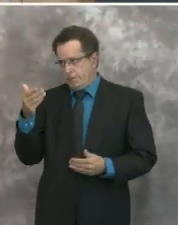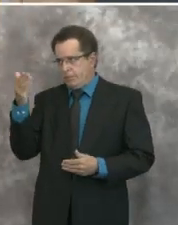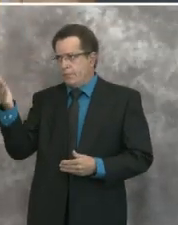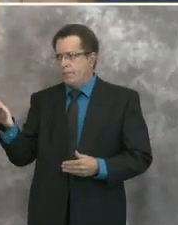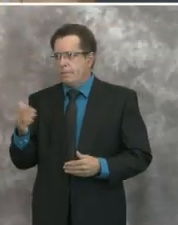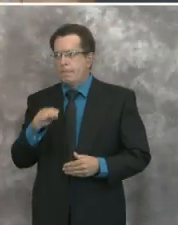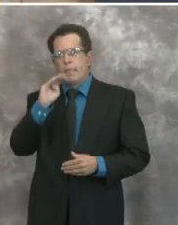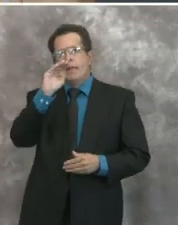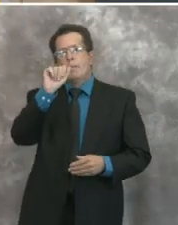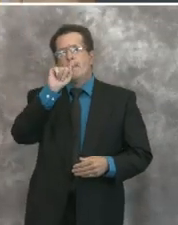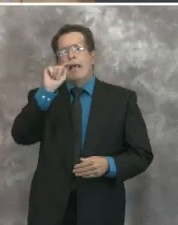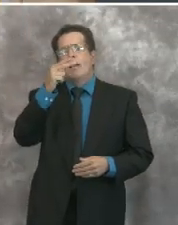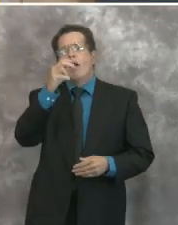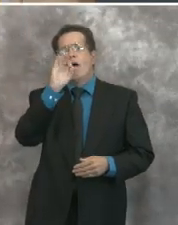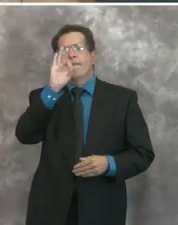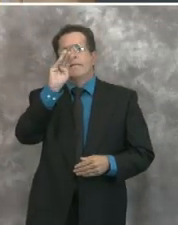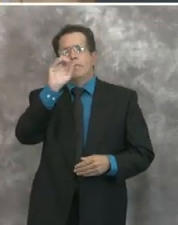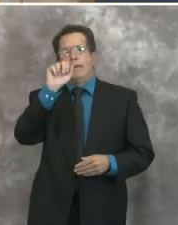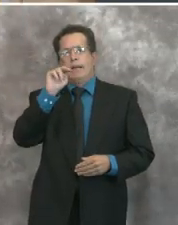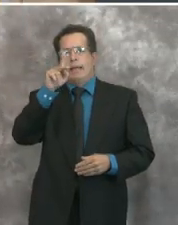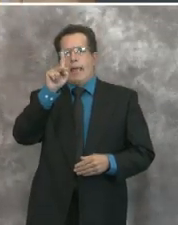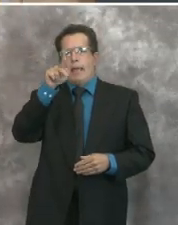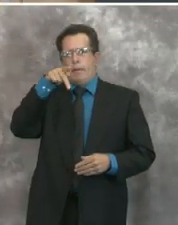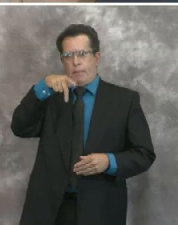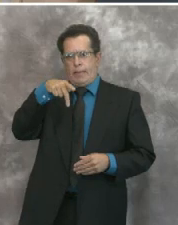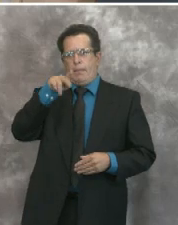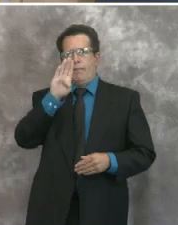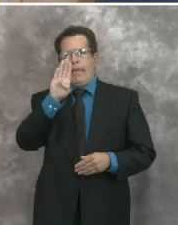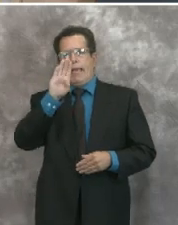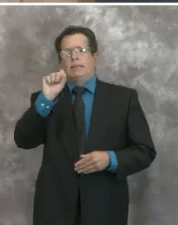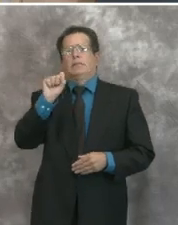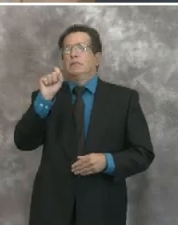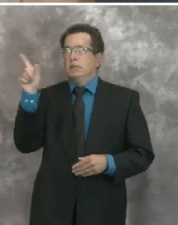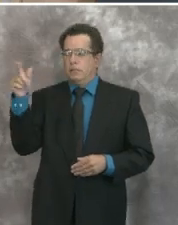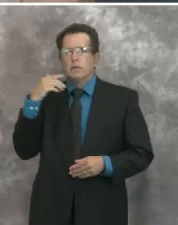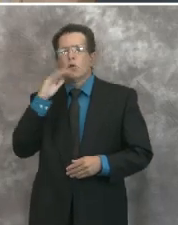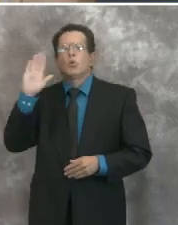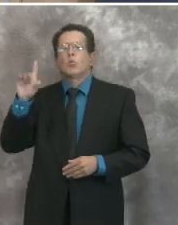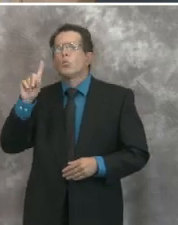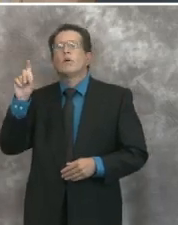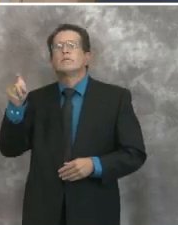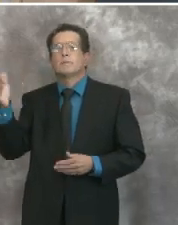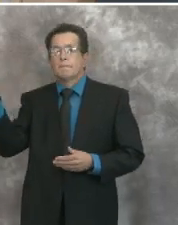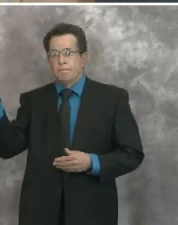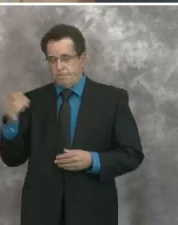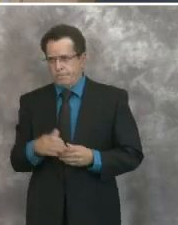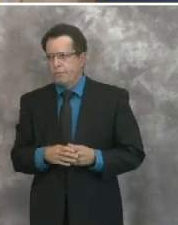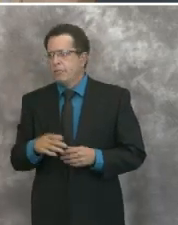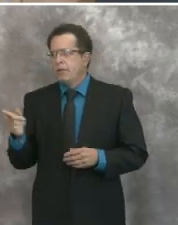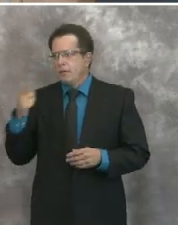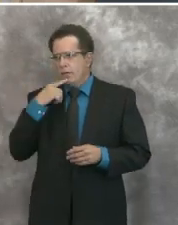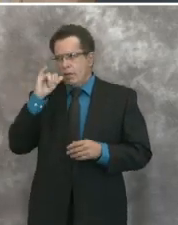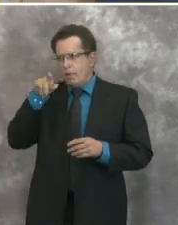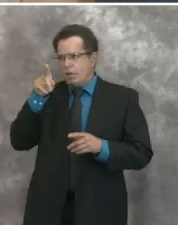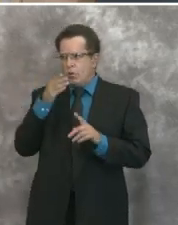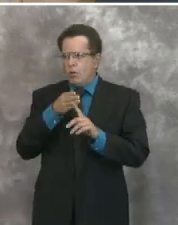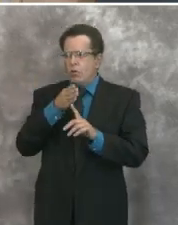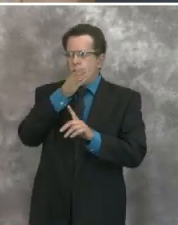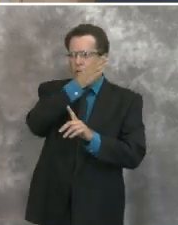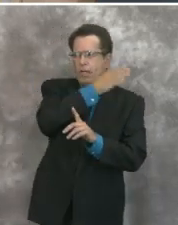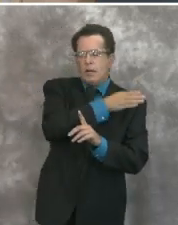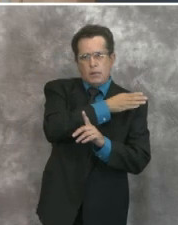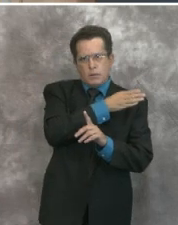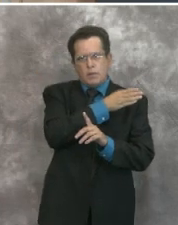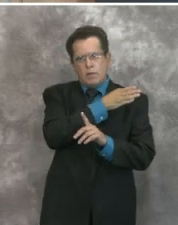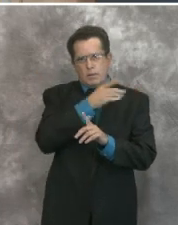Matt Hoffman with KPBS. Please state your question. I know earlier you got Supervisor Fletcher, you talked about you